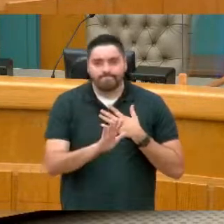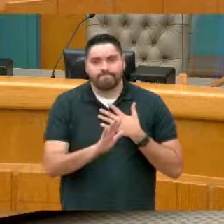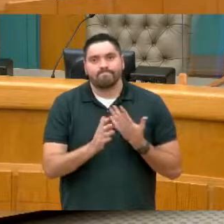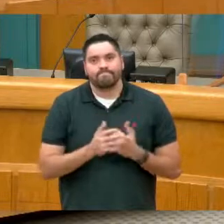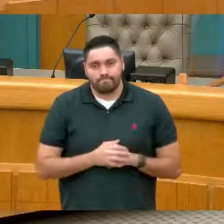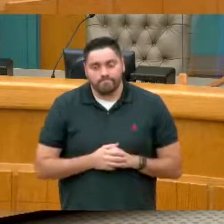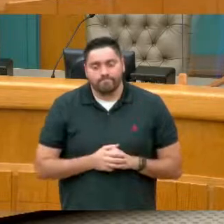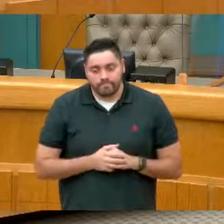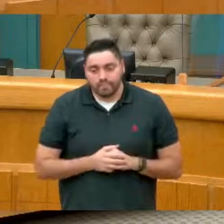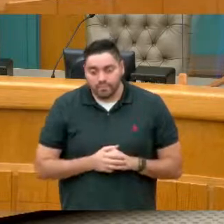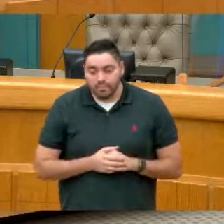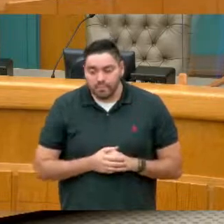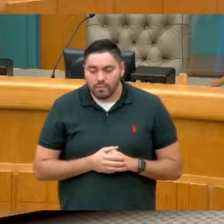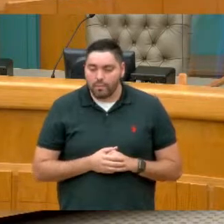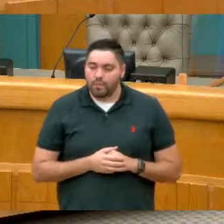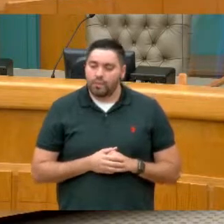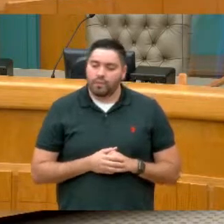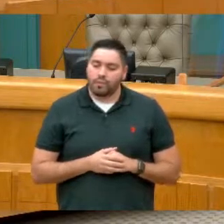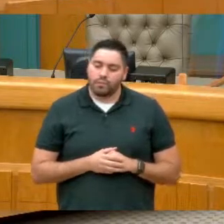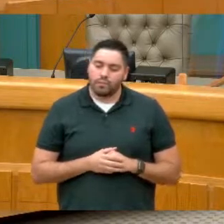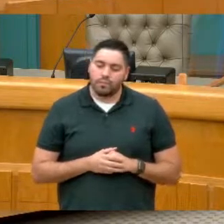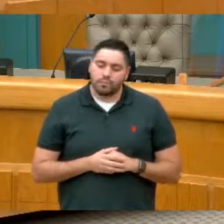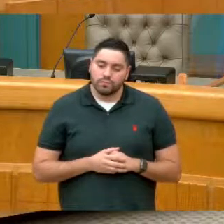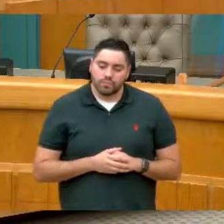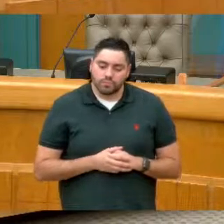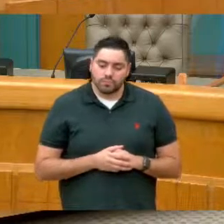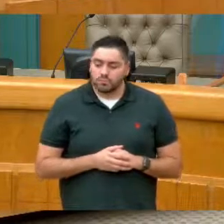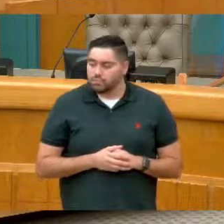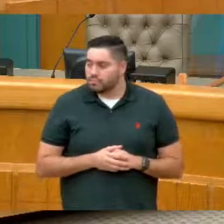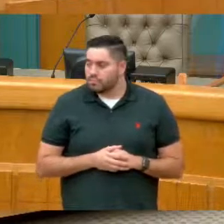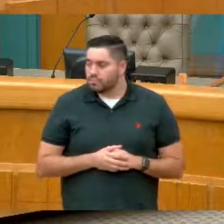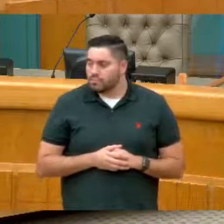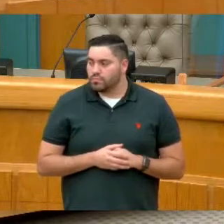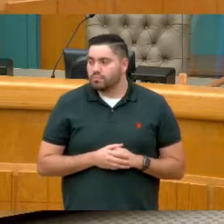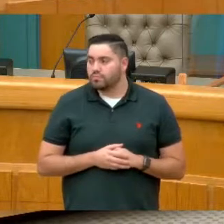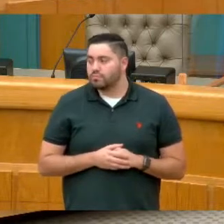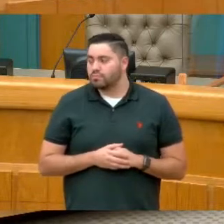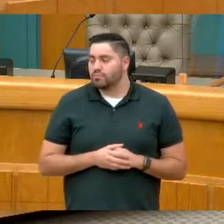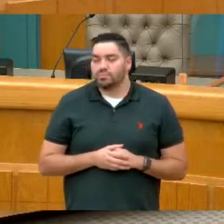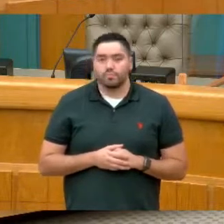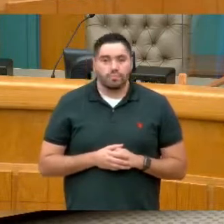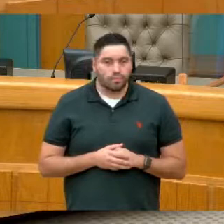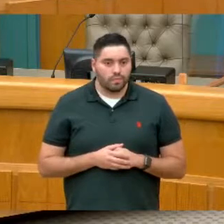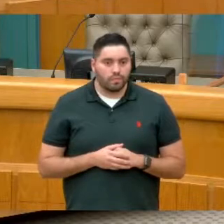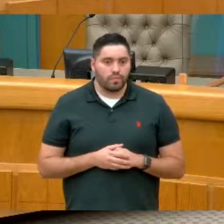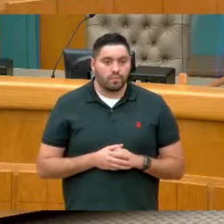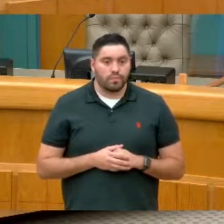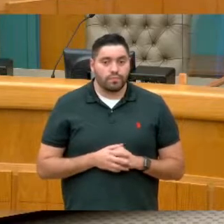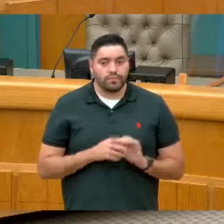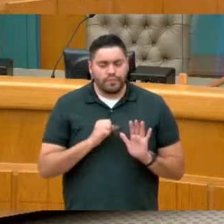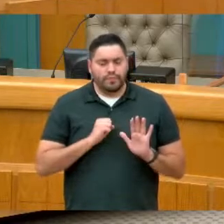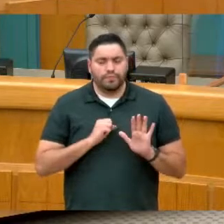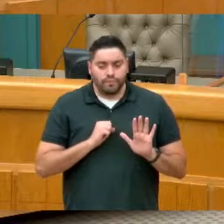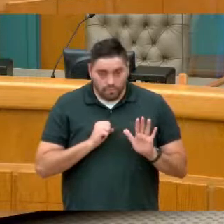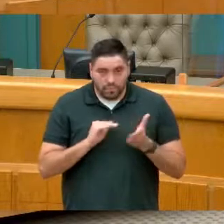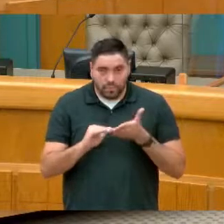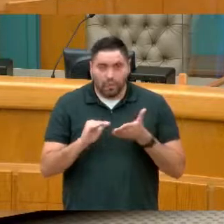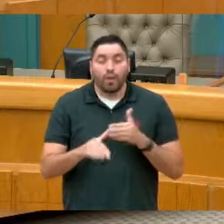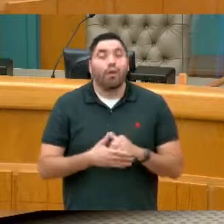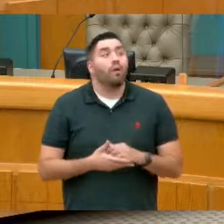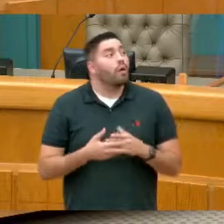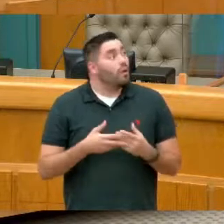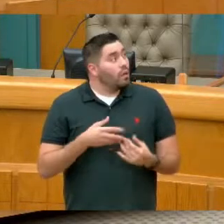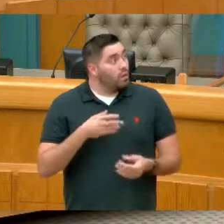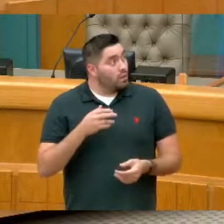These are our total COVID-19 deaths. This is a cumulative number for Nueces County. So 438